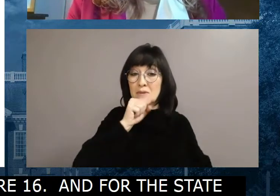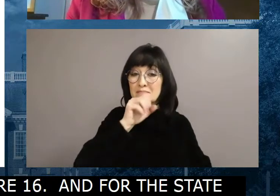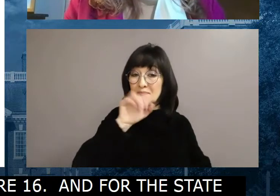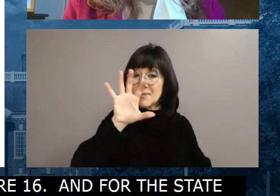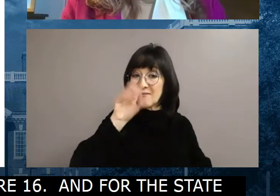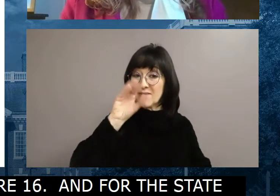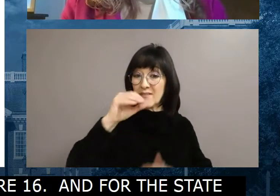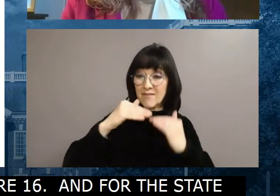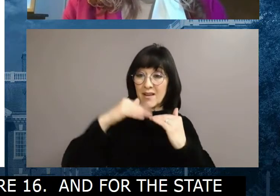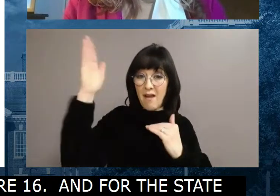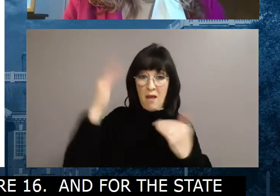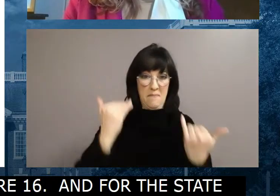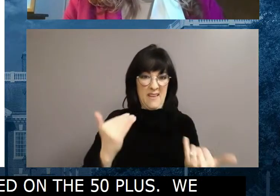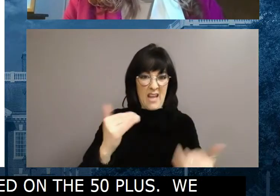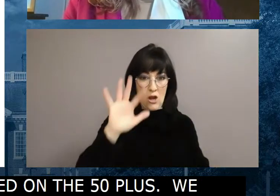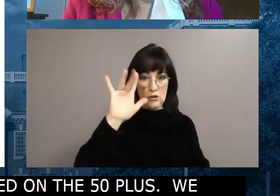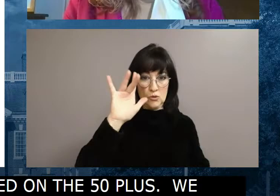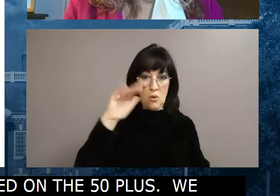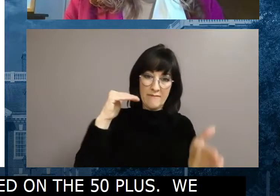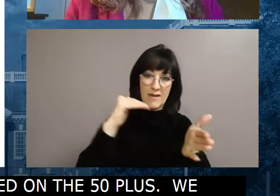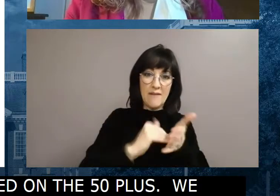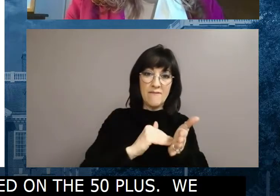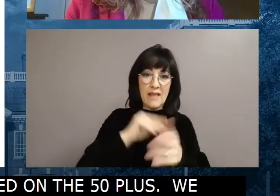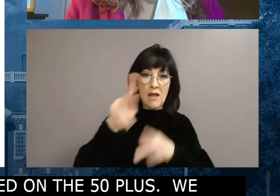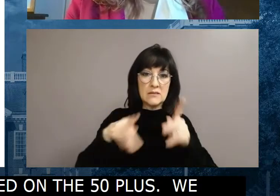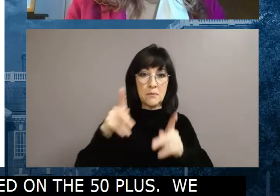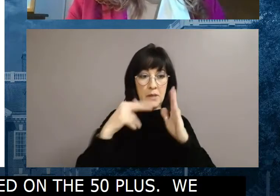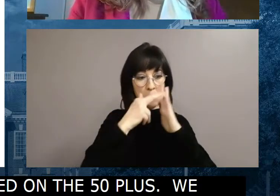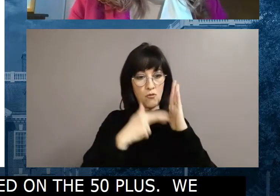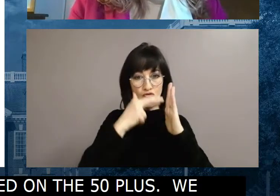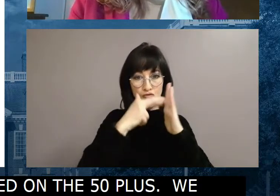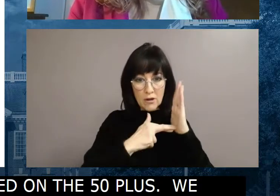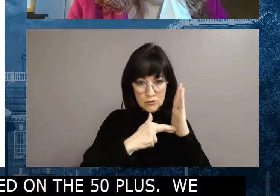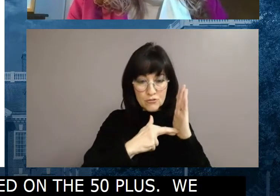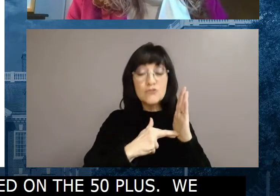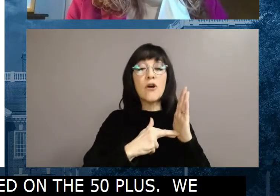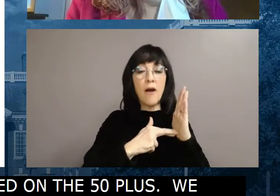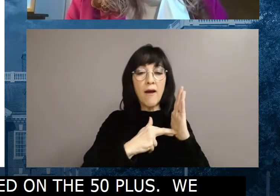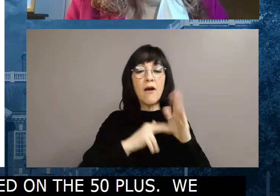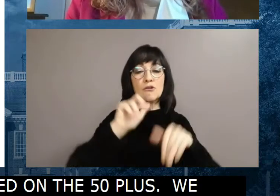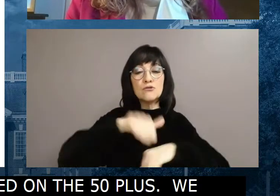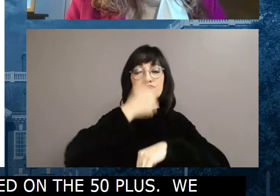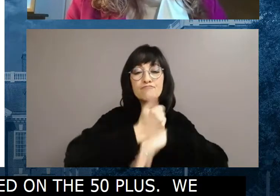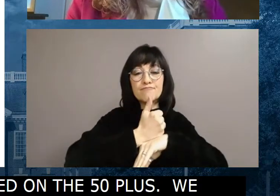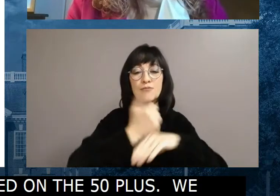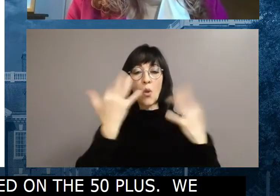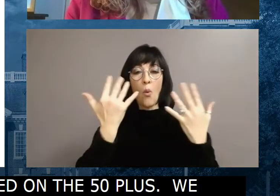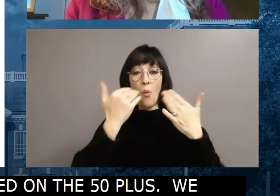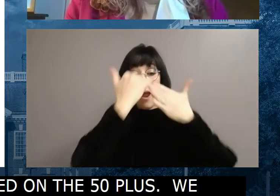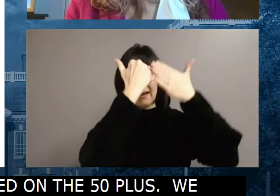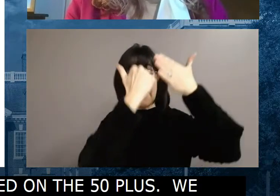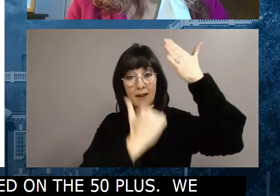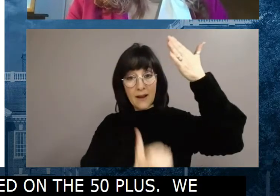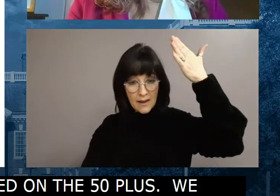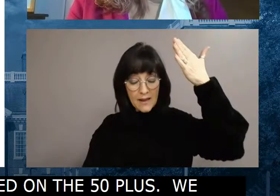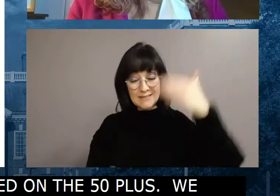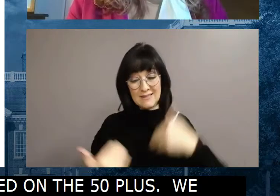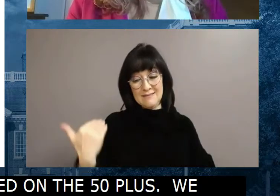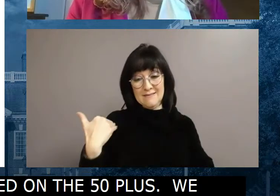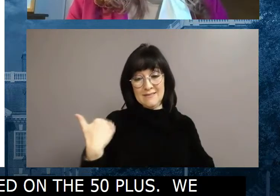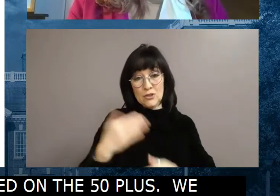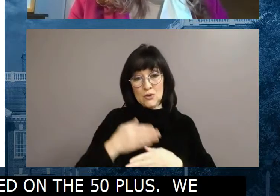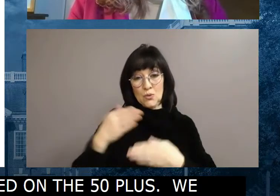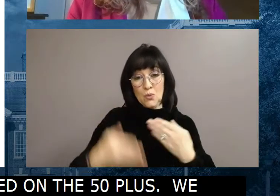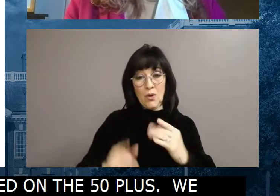wait list, and we began vaccinating individuals at the Dover International Speedway this past weekend, as well as